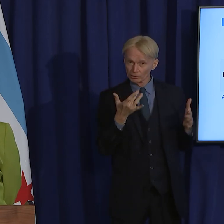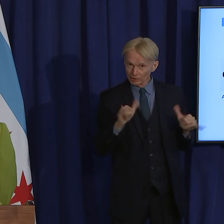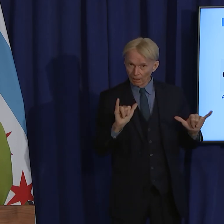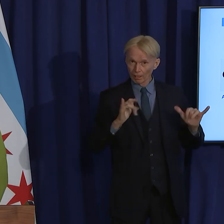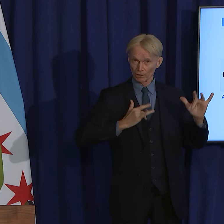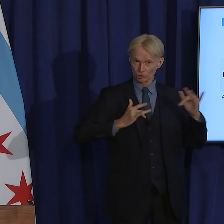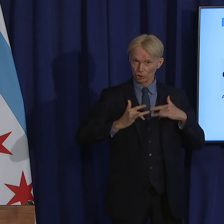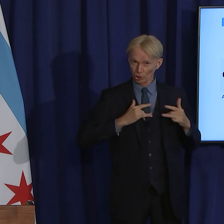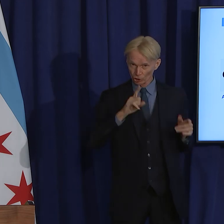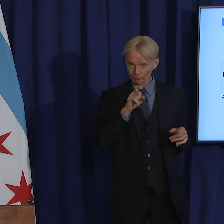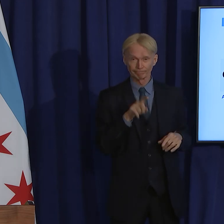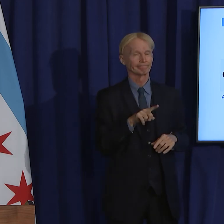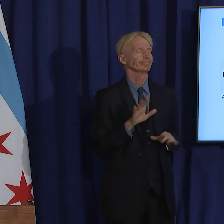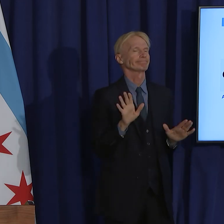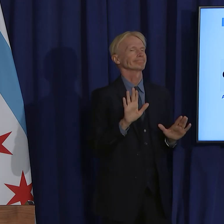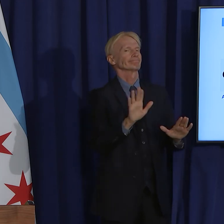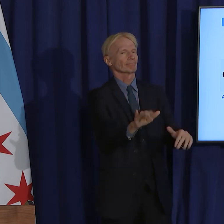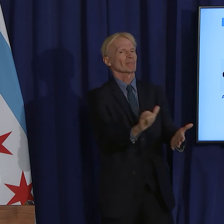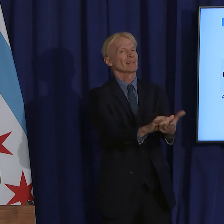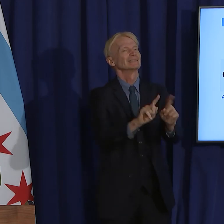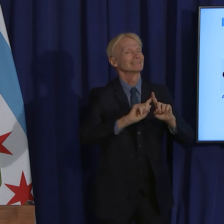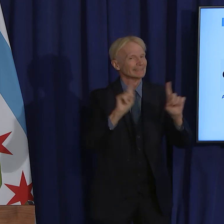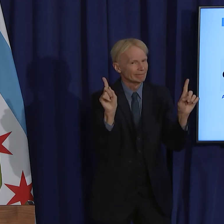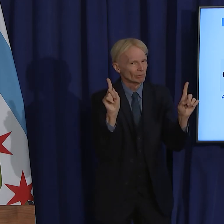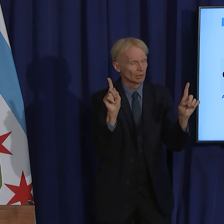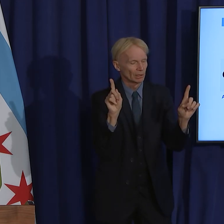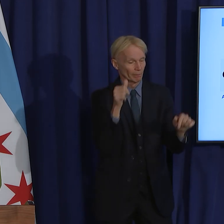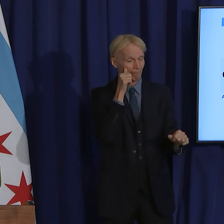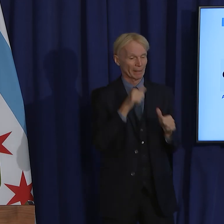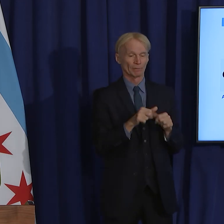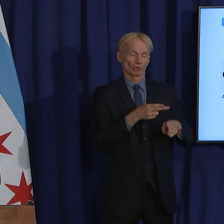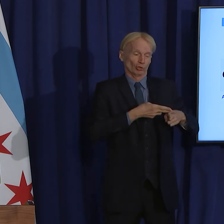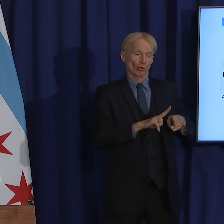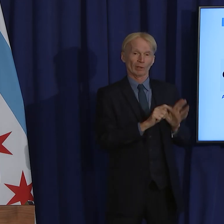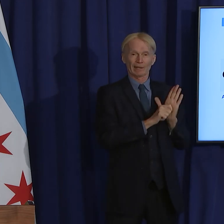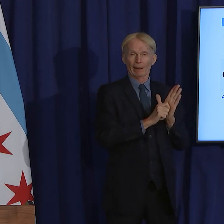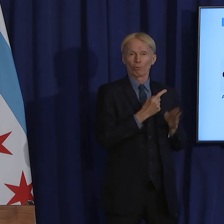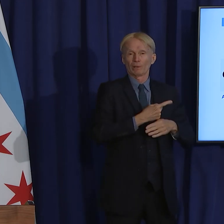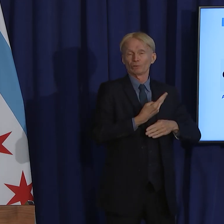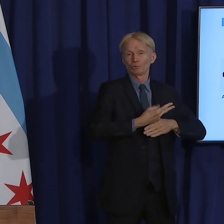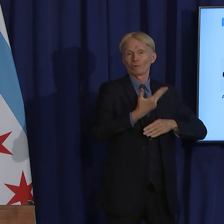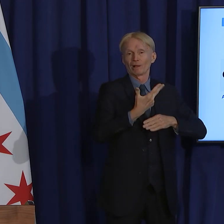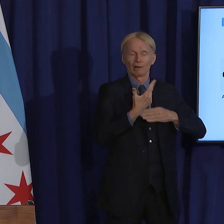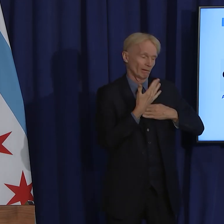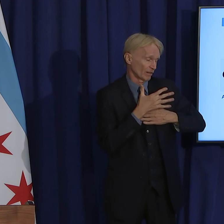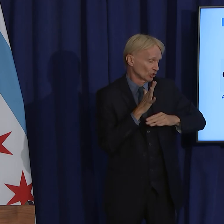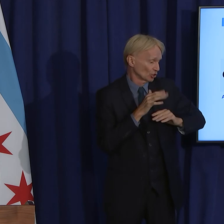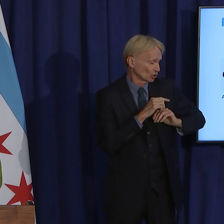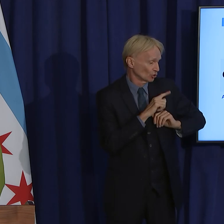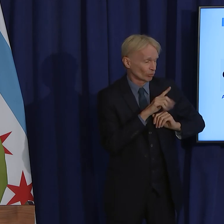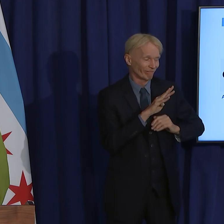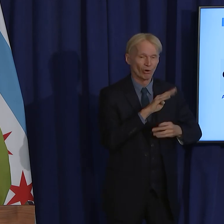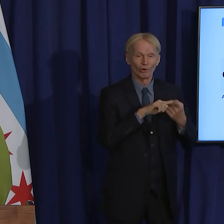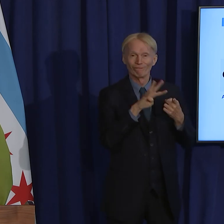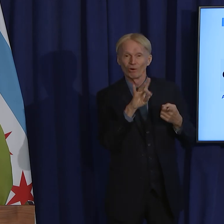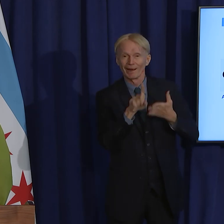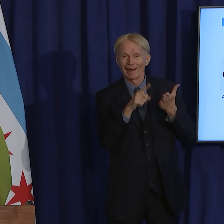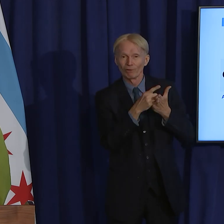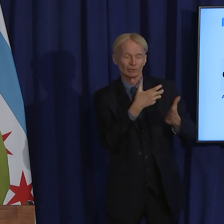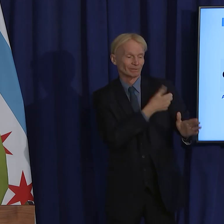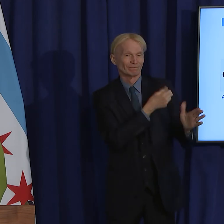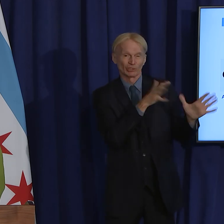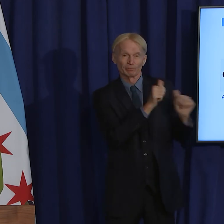question. This is different than the short-term reactions that we will see in people, in the 24 to 48